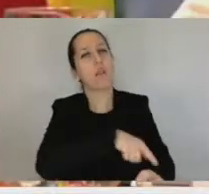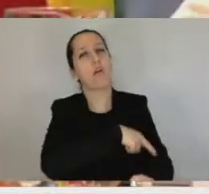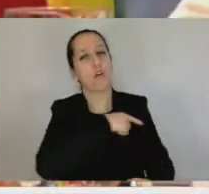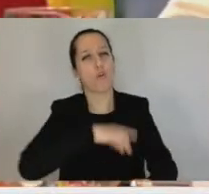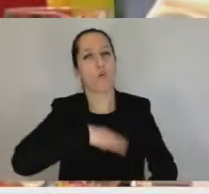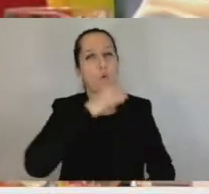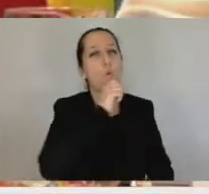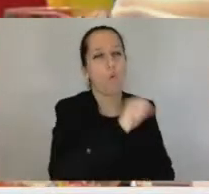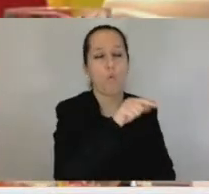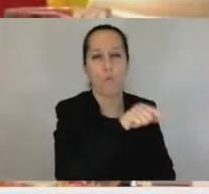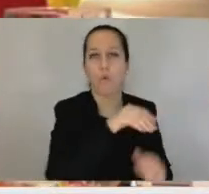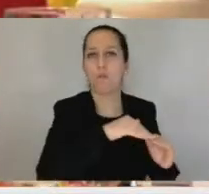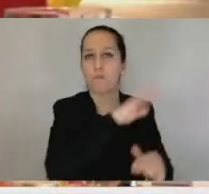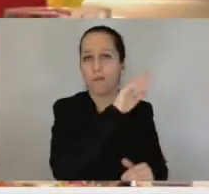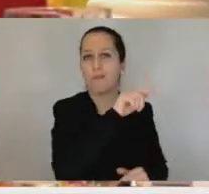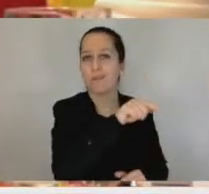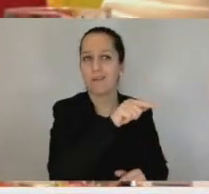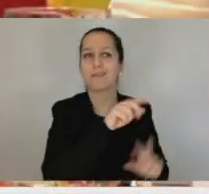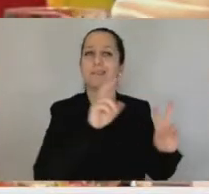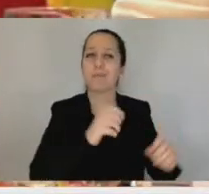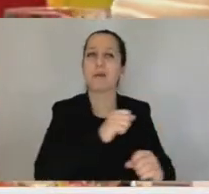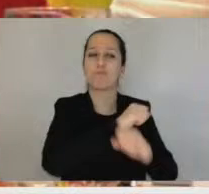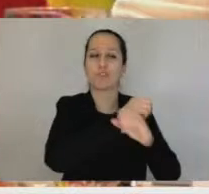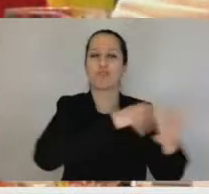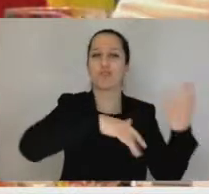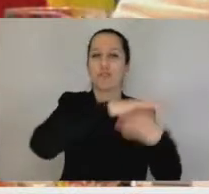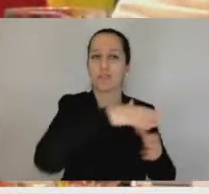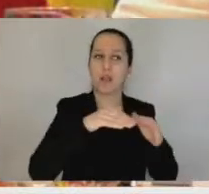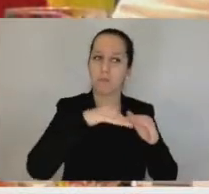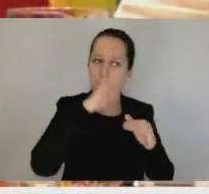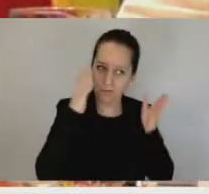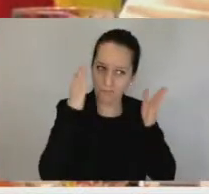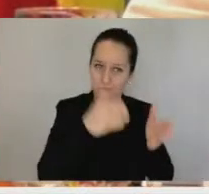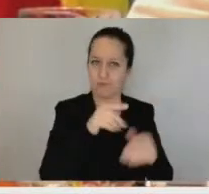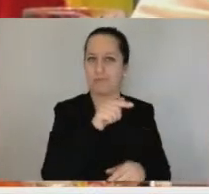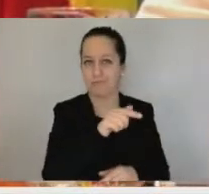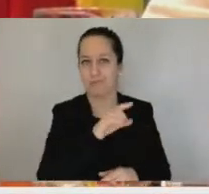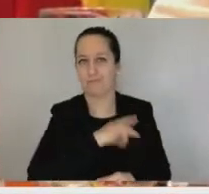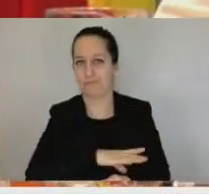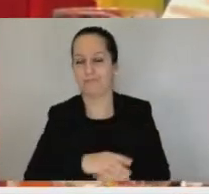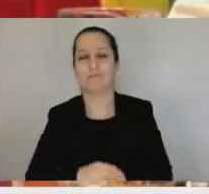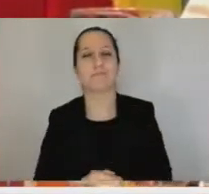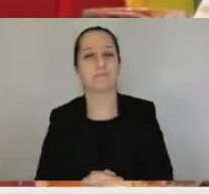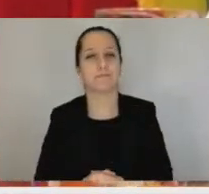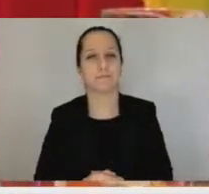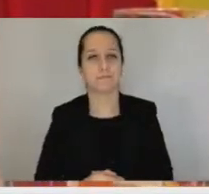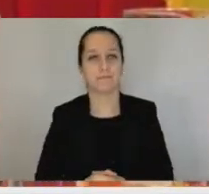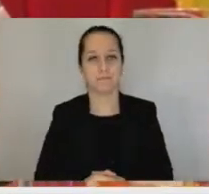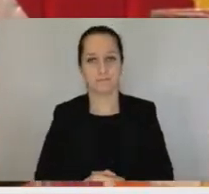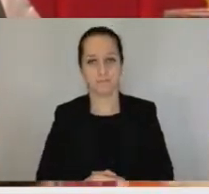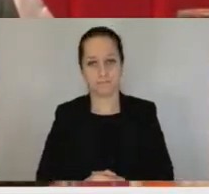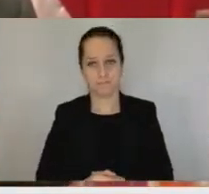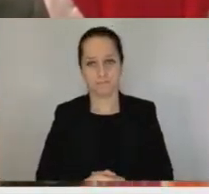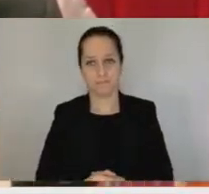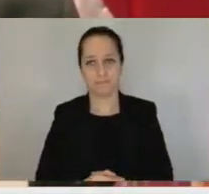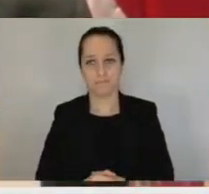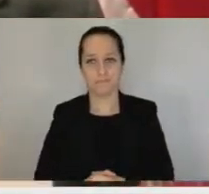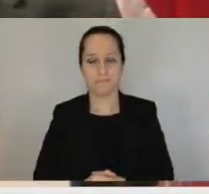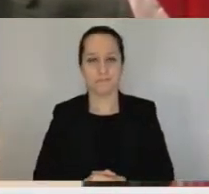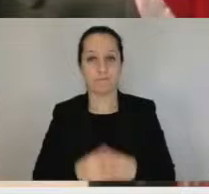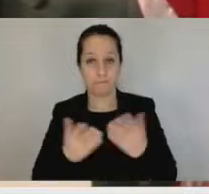Thank you very much for your answers. Tenemos otra pregunta. We have other questions from the room, so